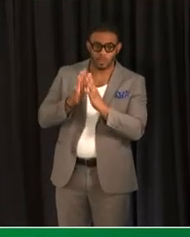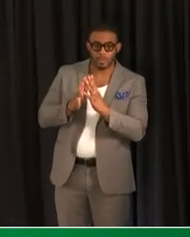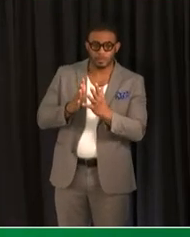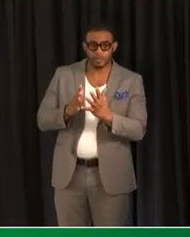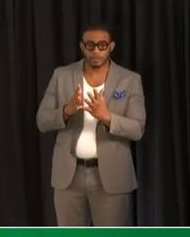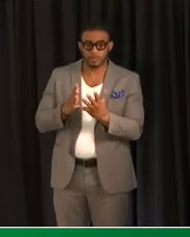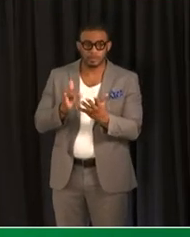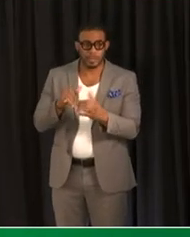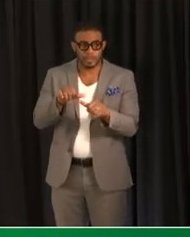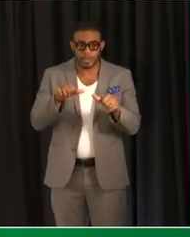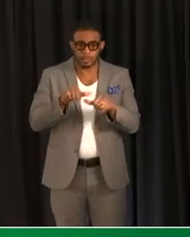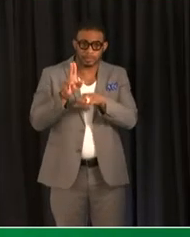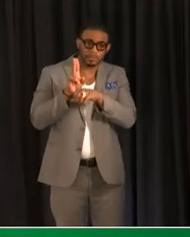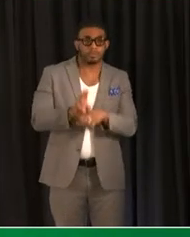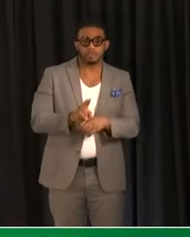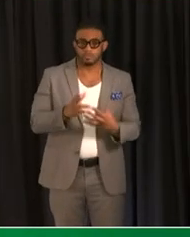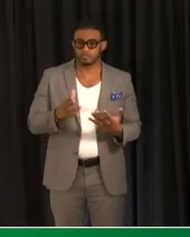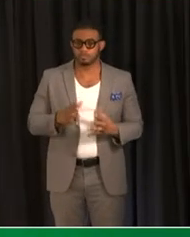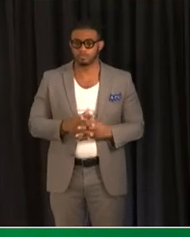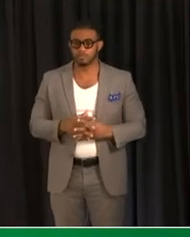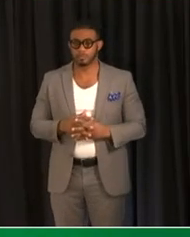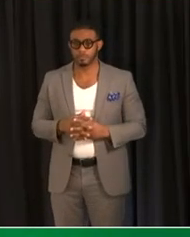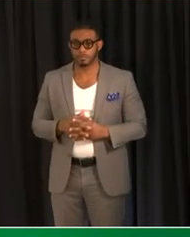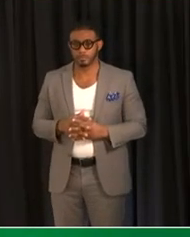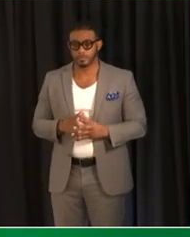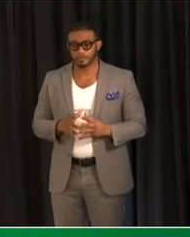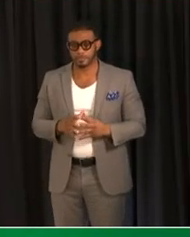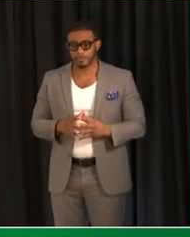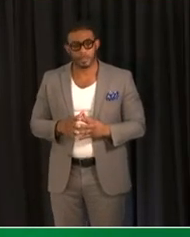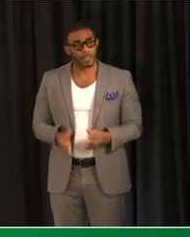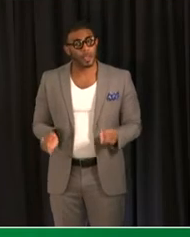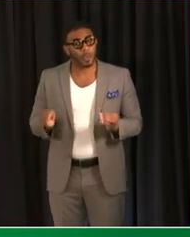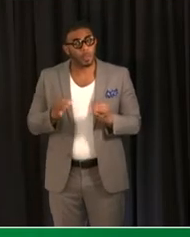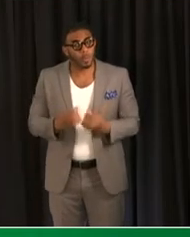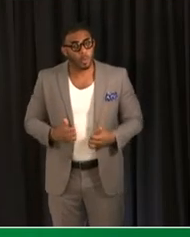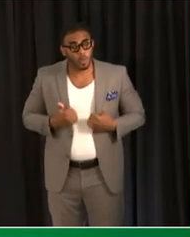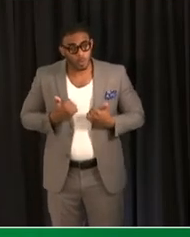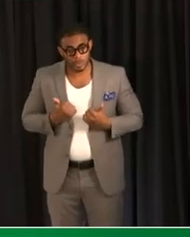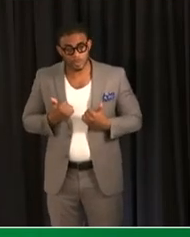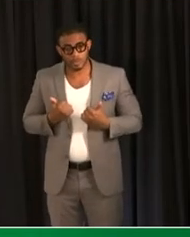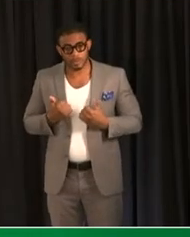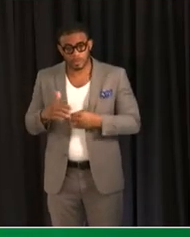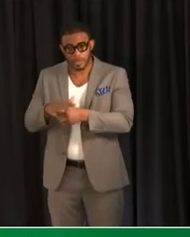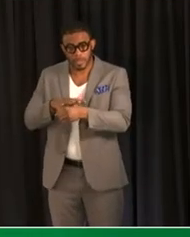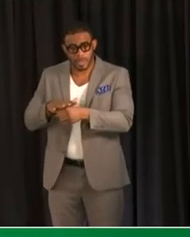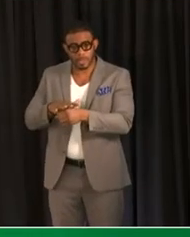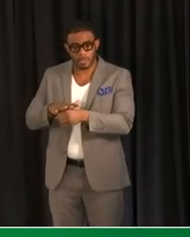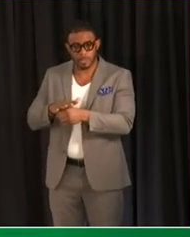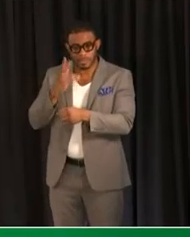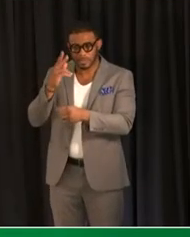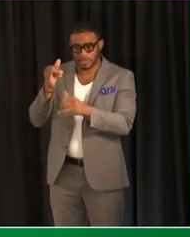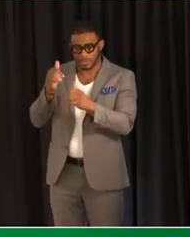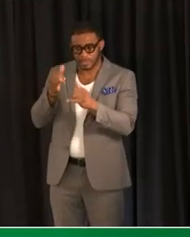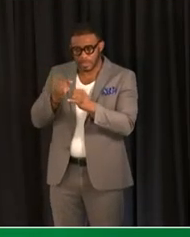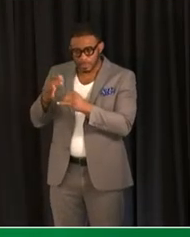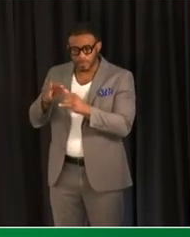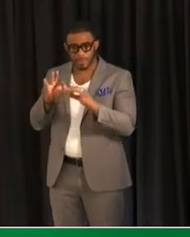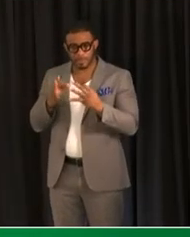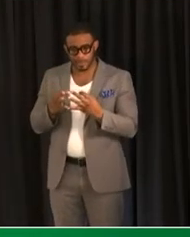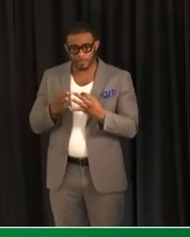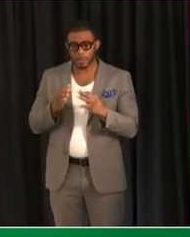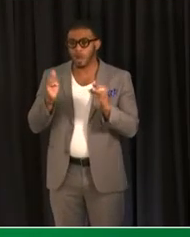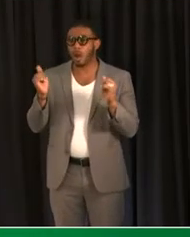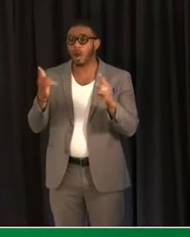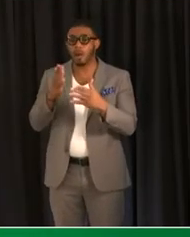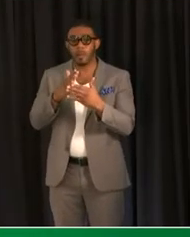foot traffic that the area used to be benefited by. More residential sections have seen individuals and